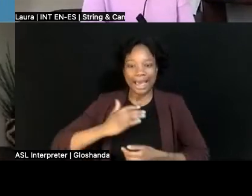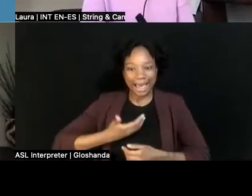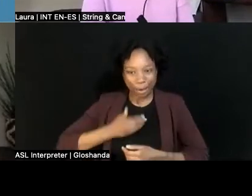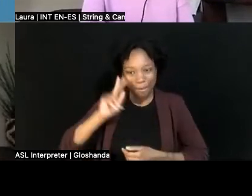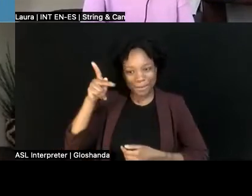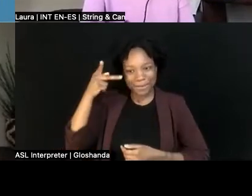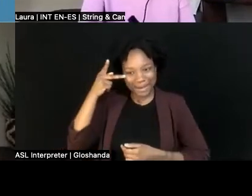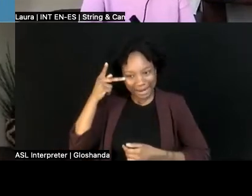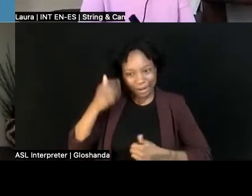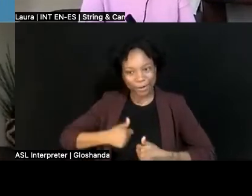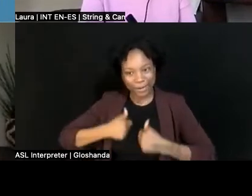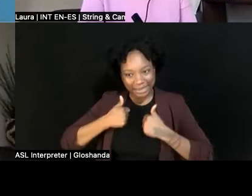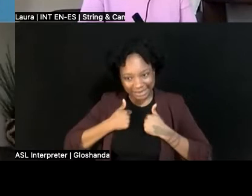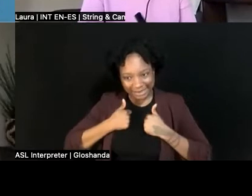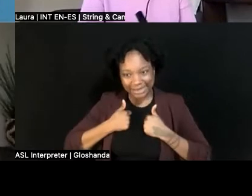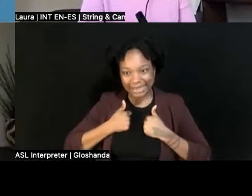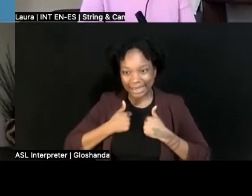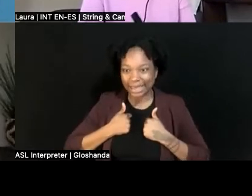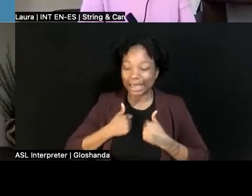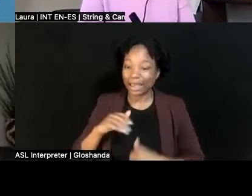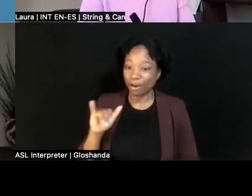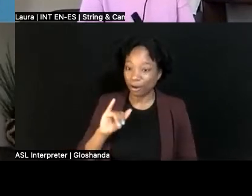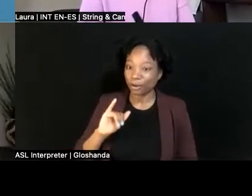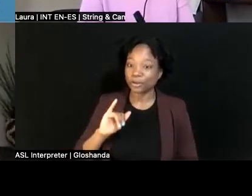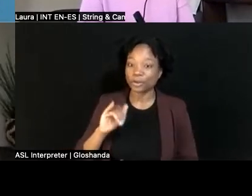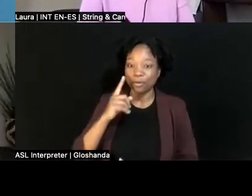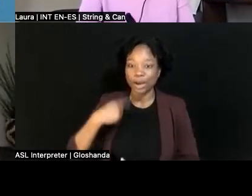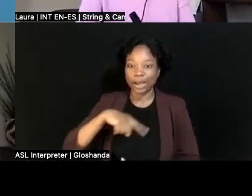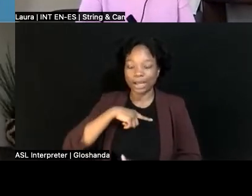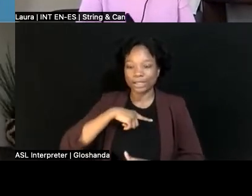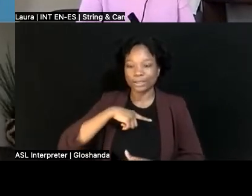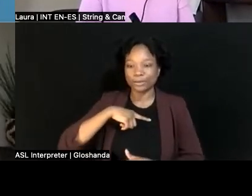política e também de salvaguardar as memórias